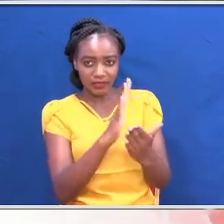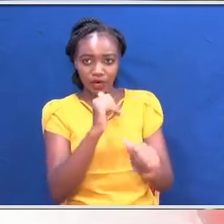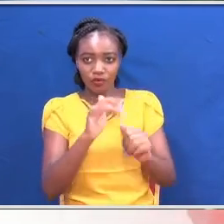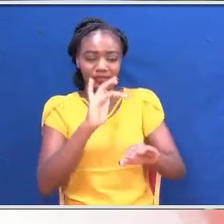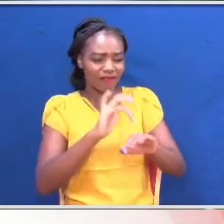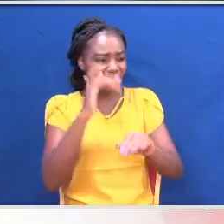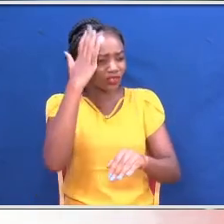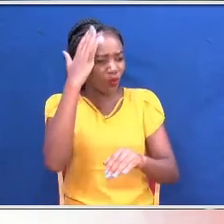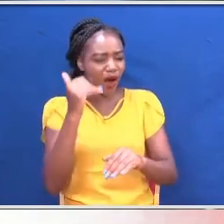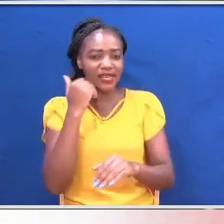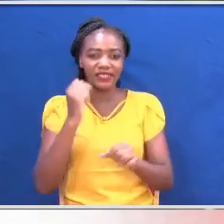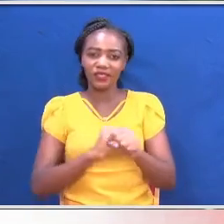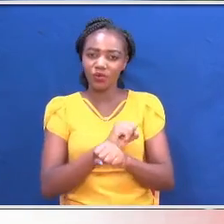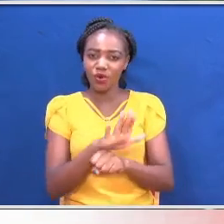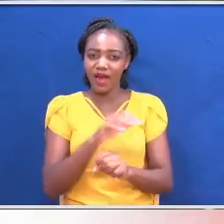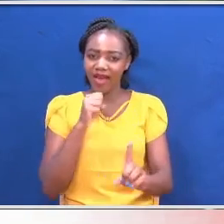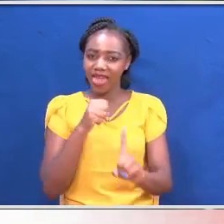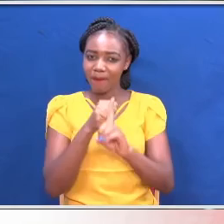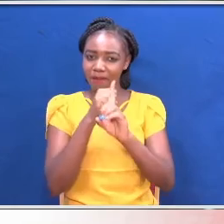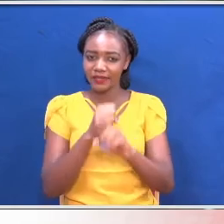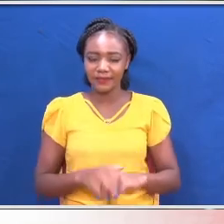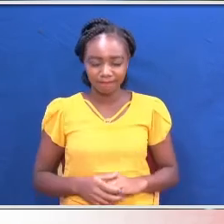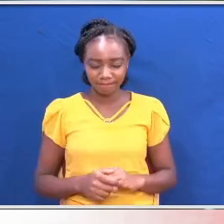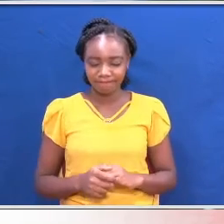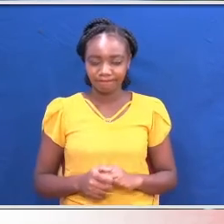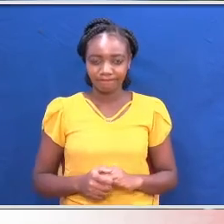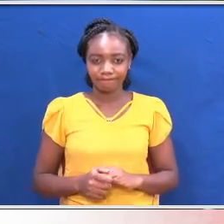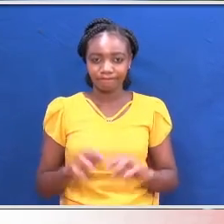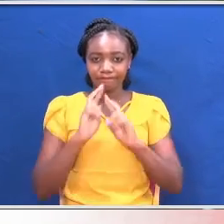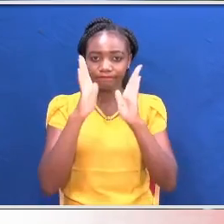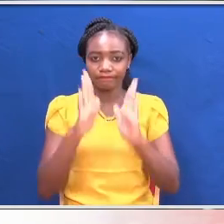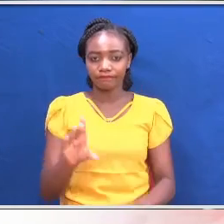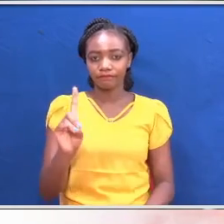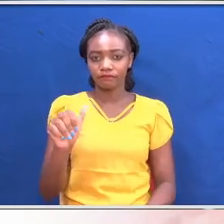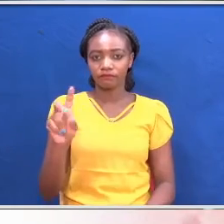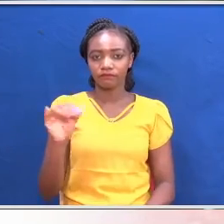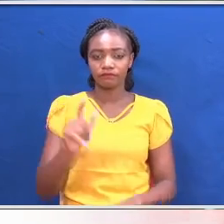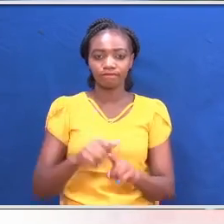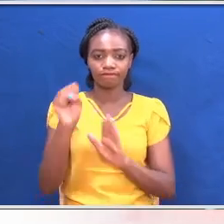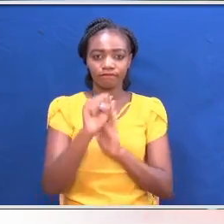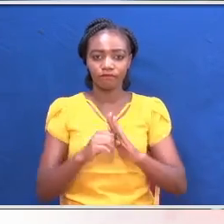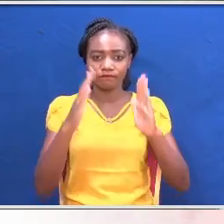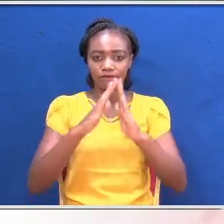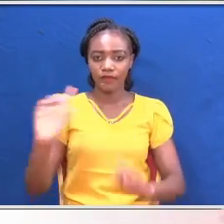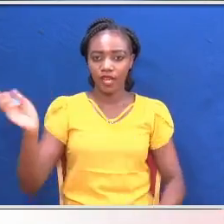the COVID-19 scourge. David Mudhoka, TV 47 at State House, Nairobi.